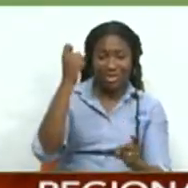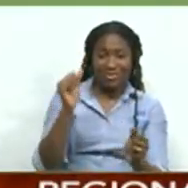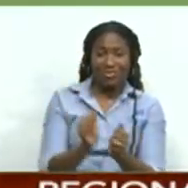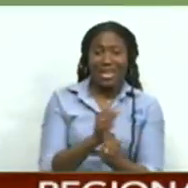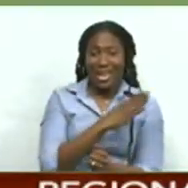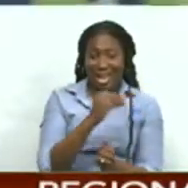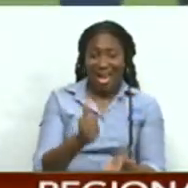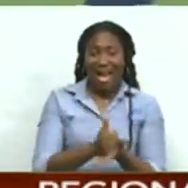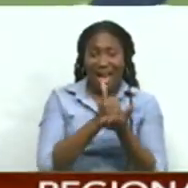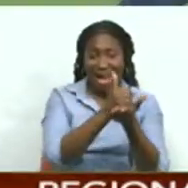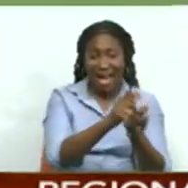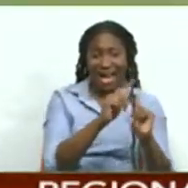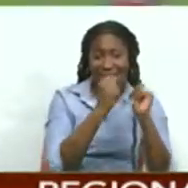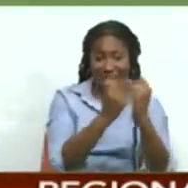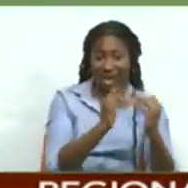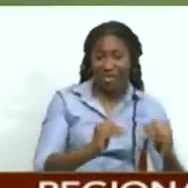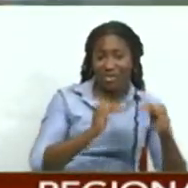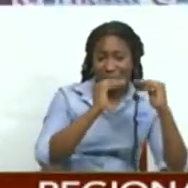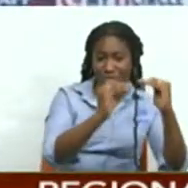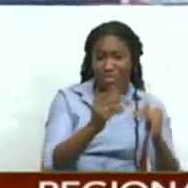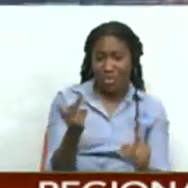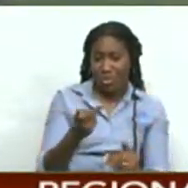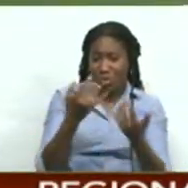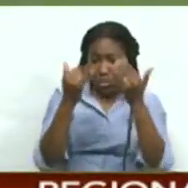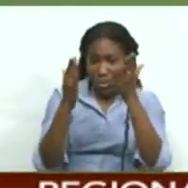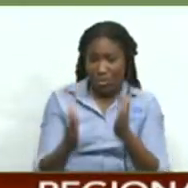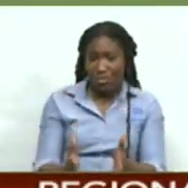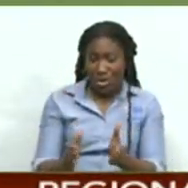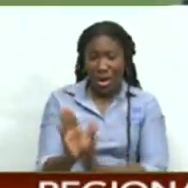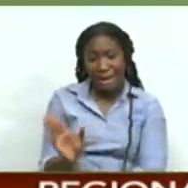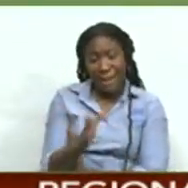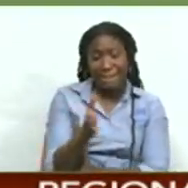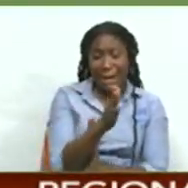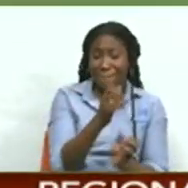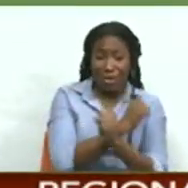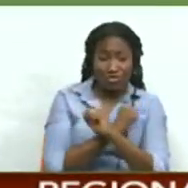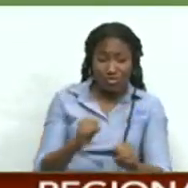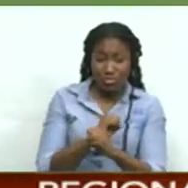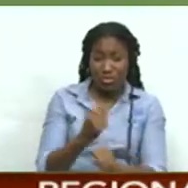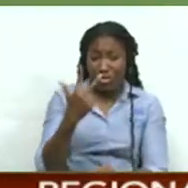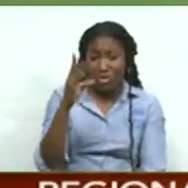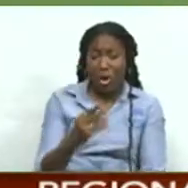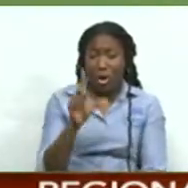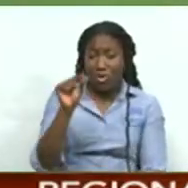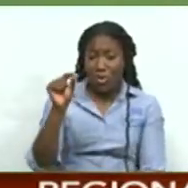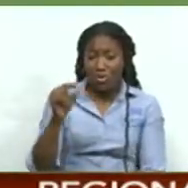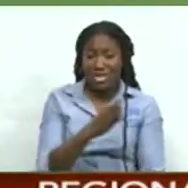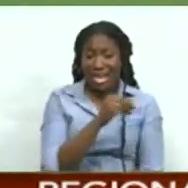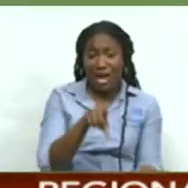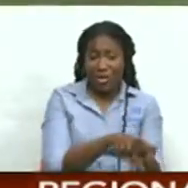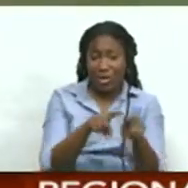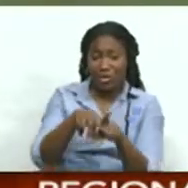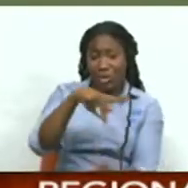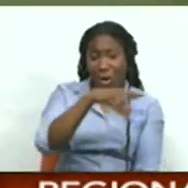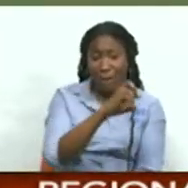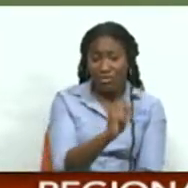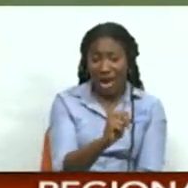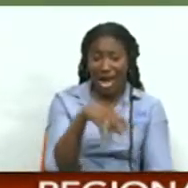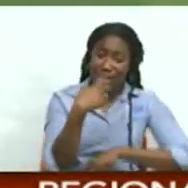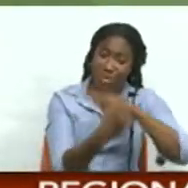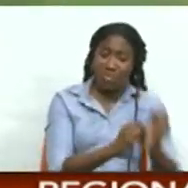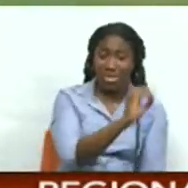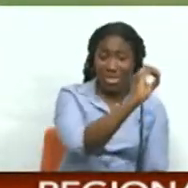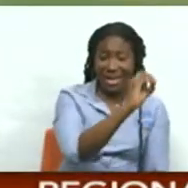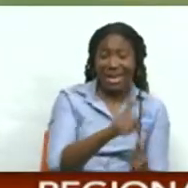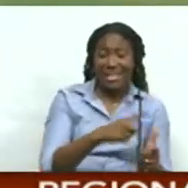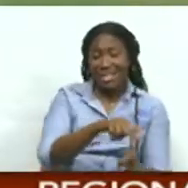Kuldeep Yadav and Khalil Ahmed ran through the LSG top order. Yadav's 3-for-20 included Nicholas Puran's wicket for duck, and along with Ahmed's